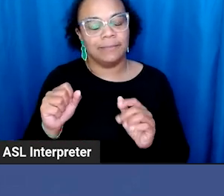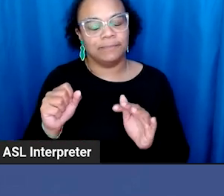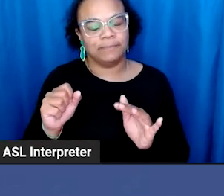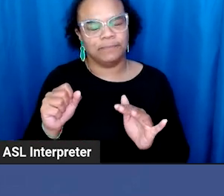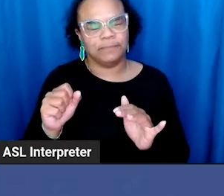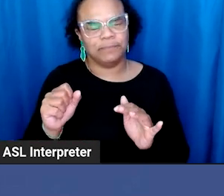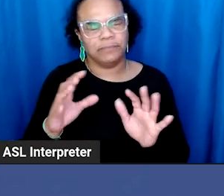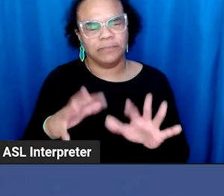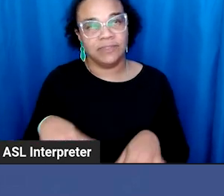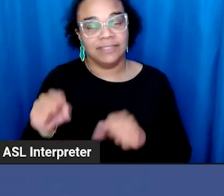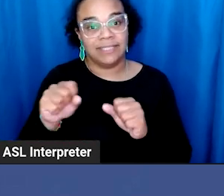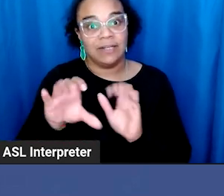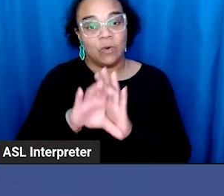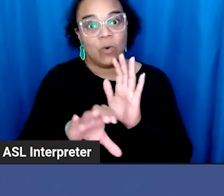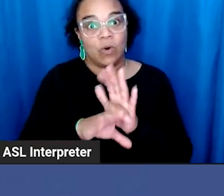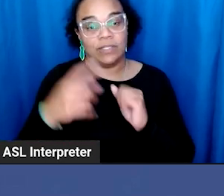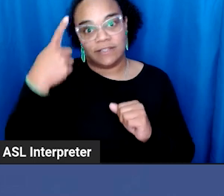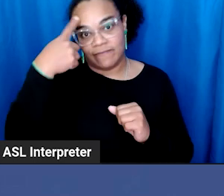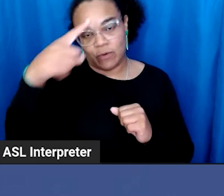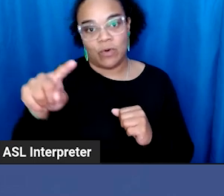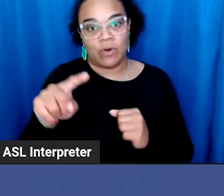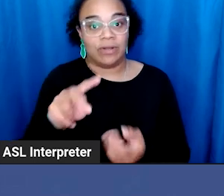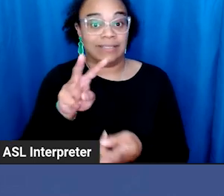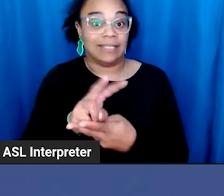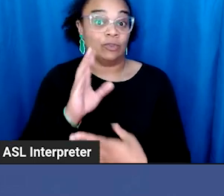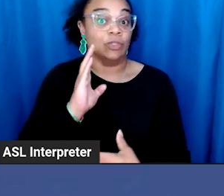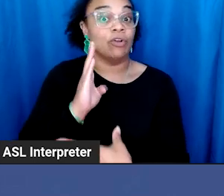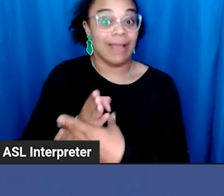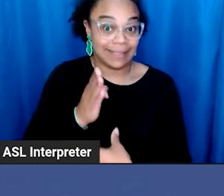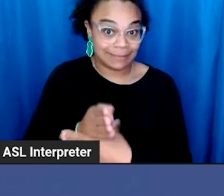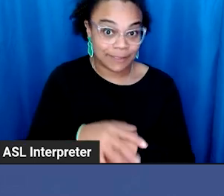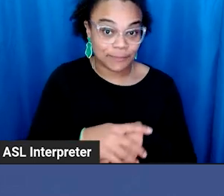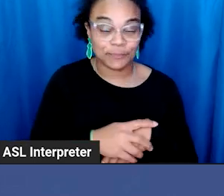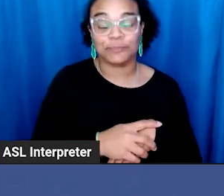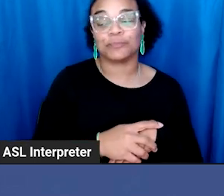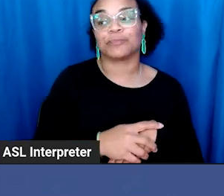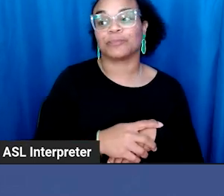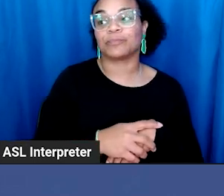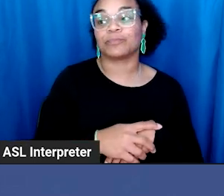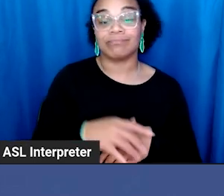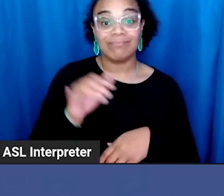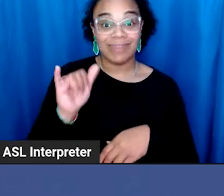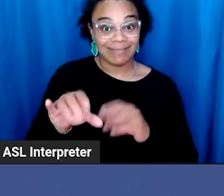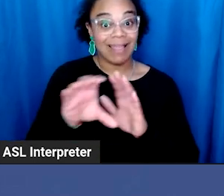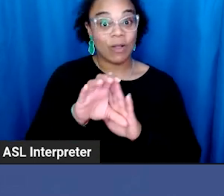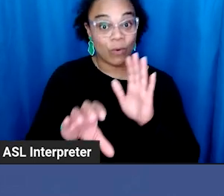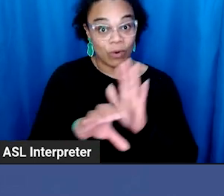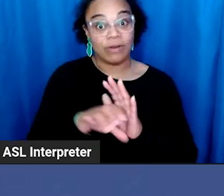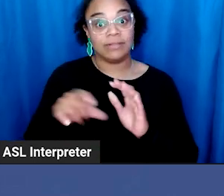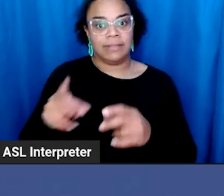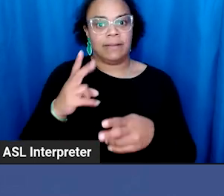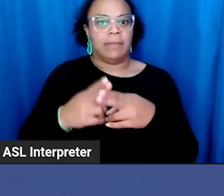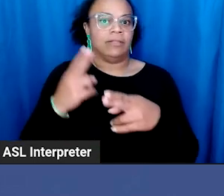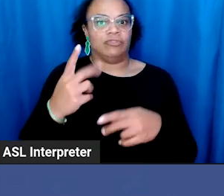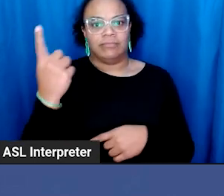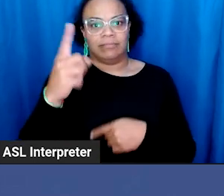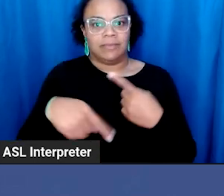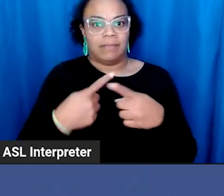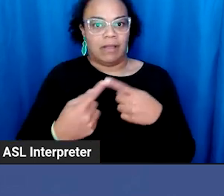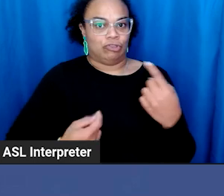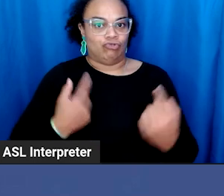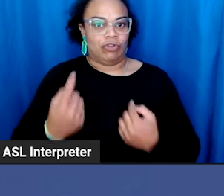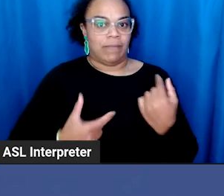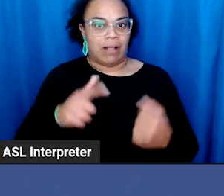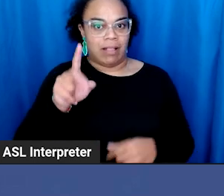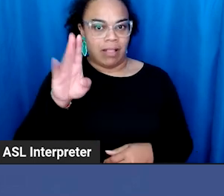a course for sexual harassment. And in the course, they mentioned something about strip clubs,